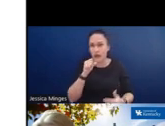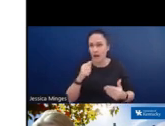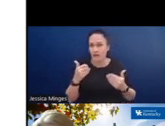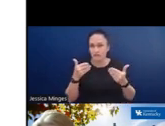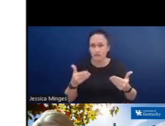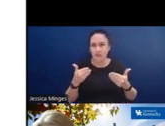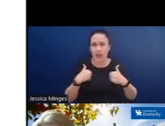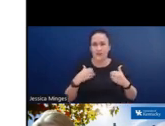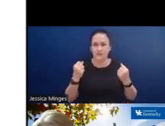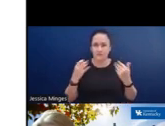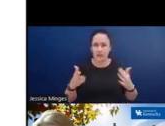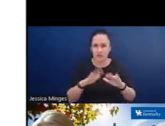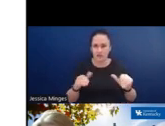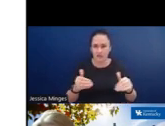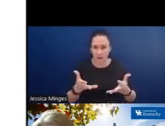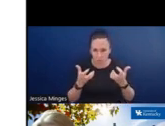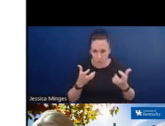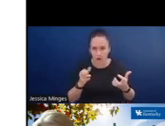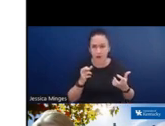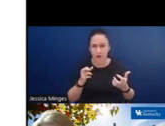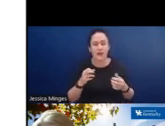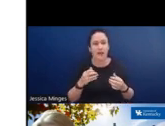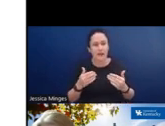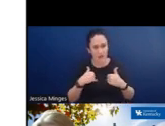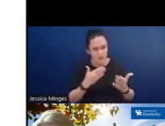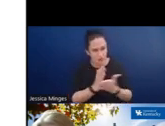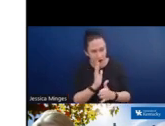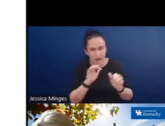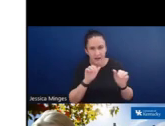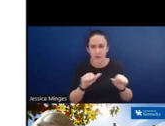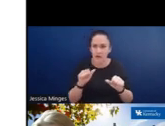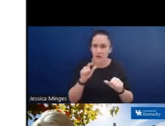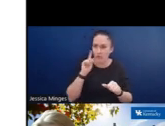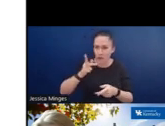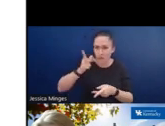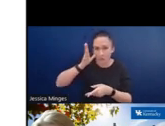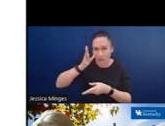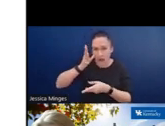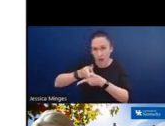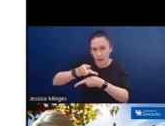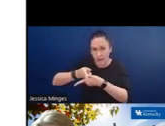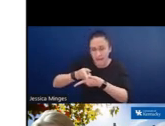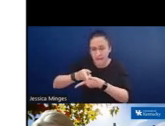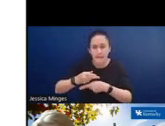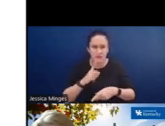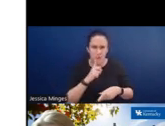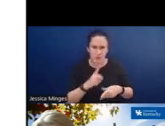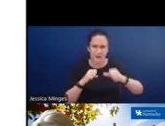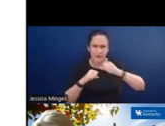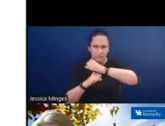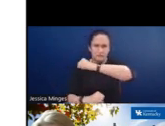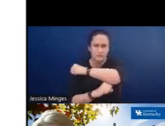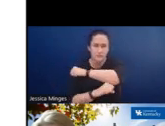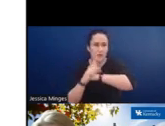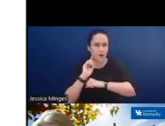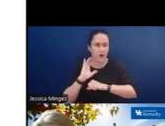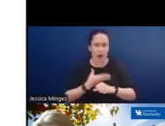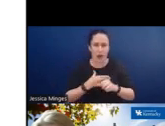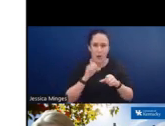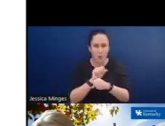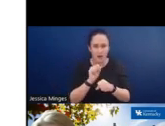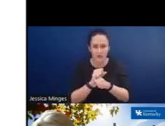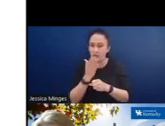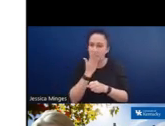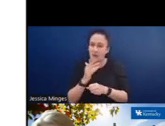and have the right and the ability to parent them. And so I just want to say that because it's really cornerstone to the work. And so thanks